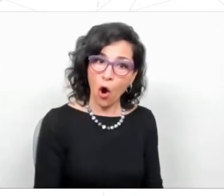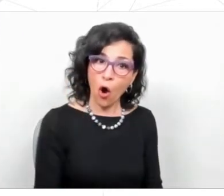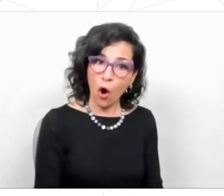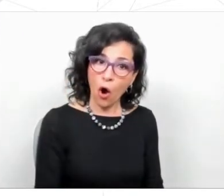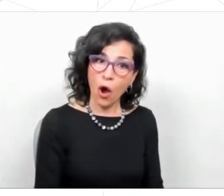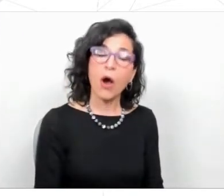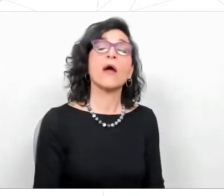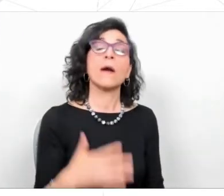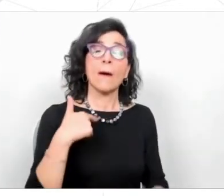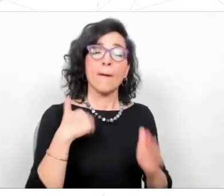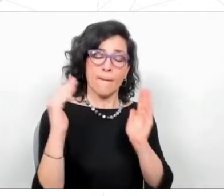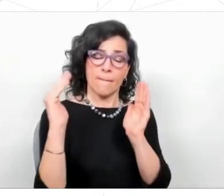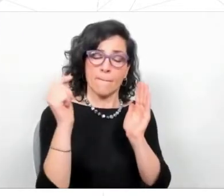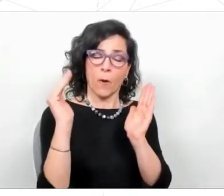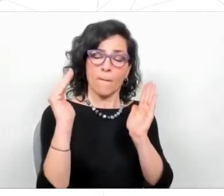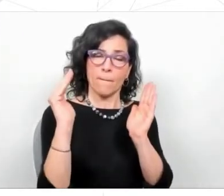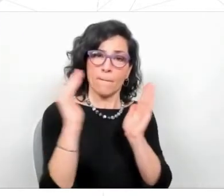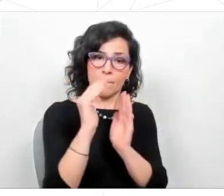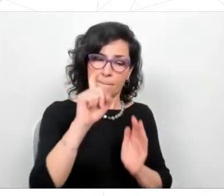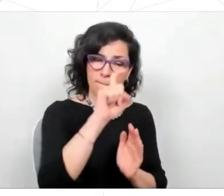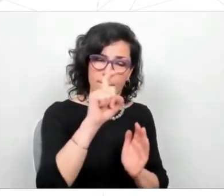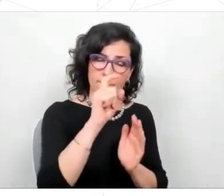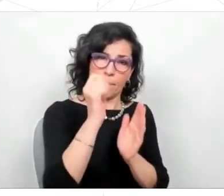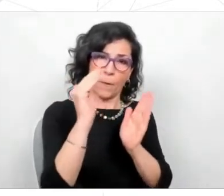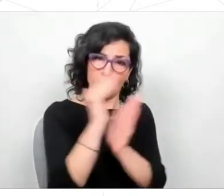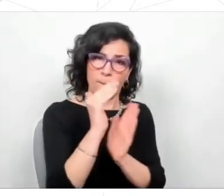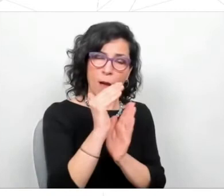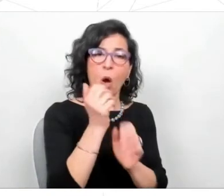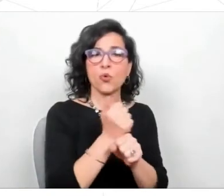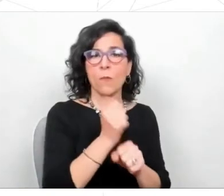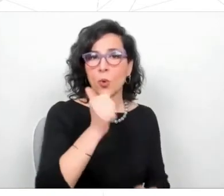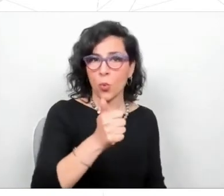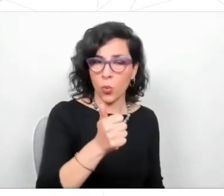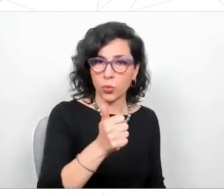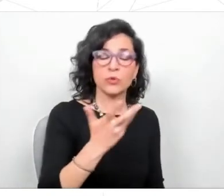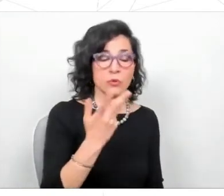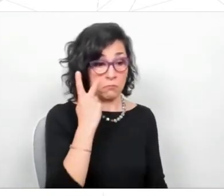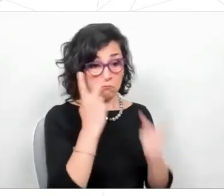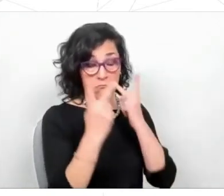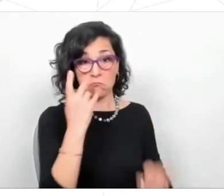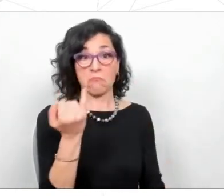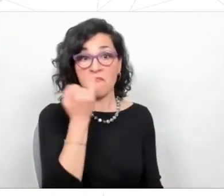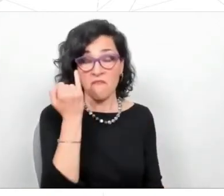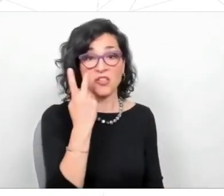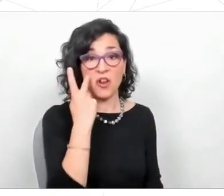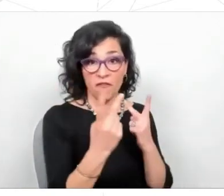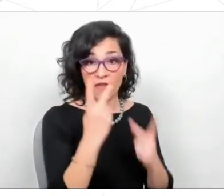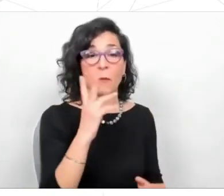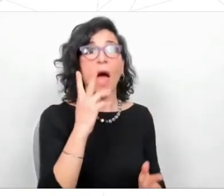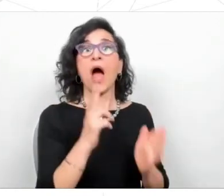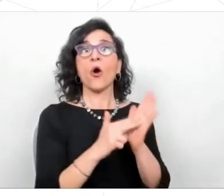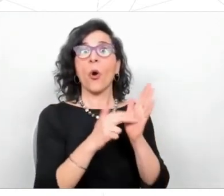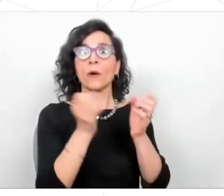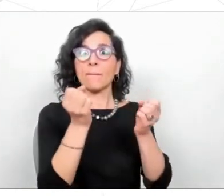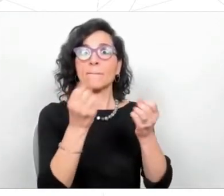to an 11. So still visible, still easy to see, but now in a nice bright color and at a large size. You can